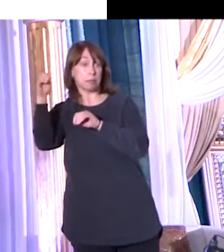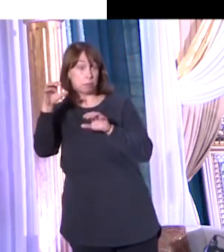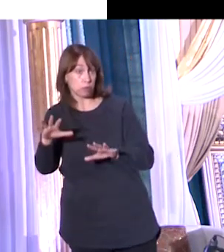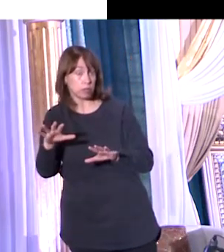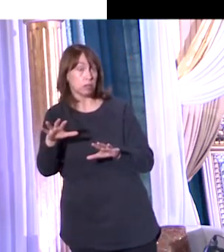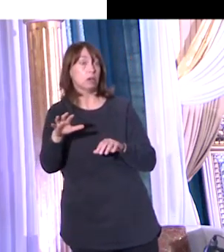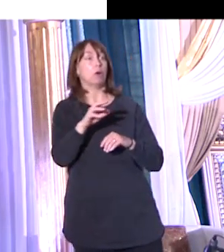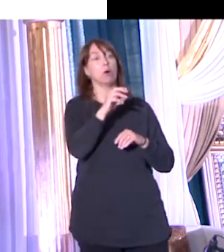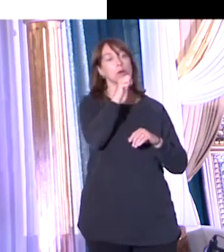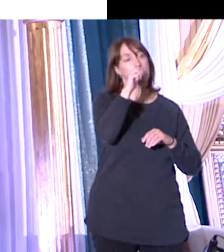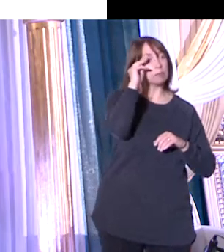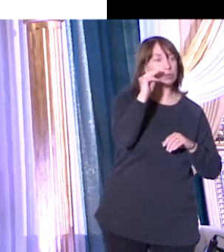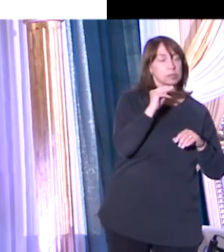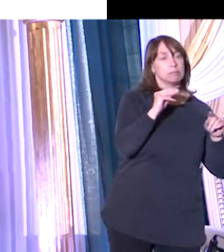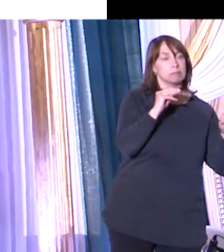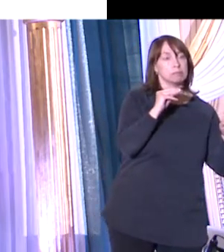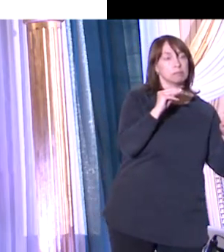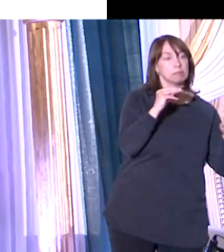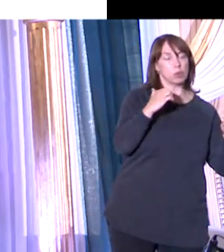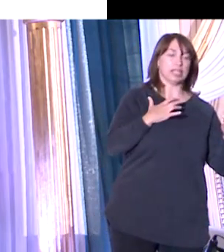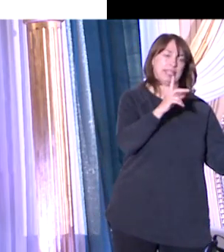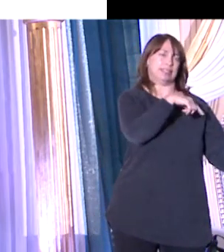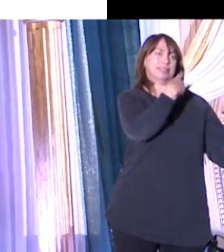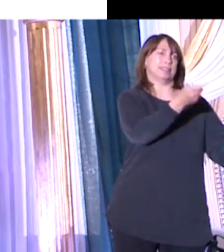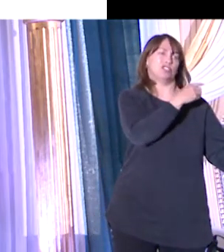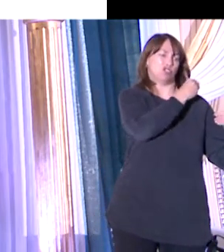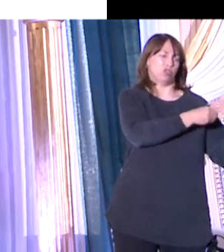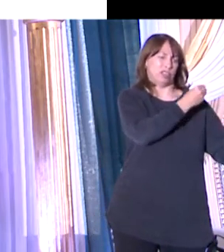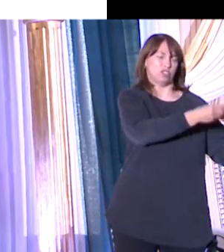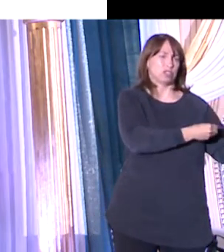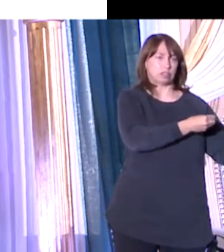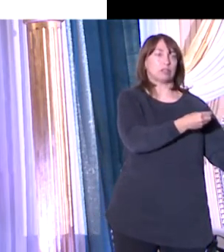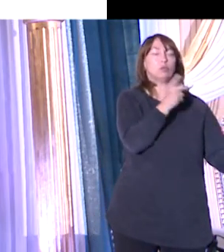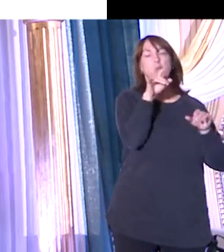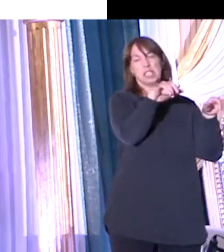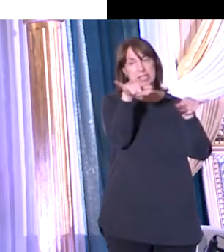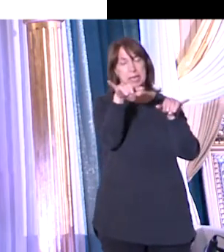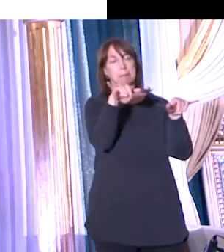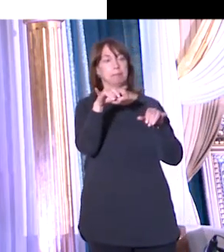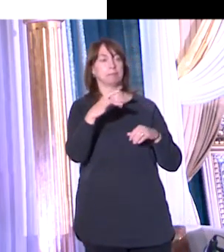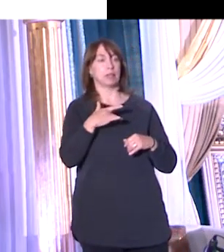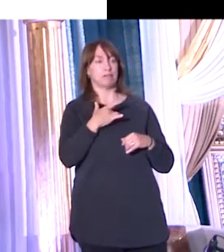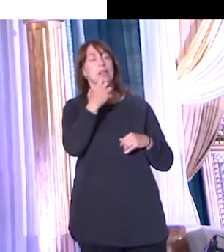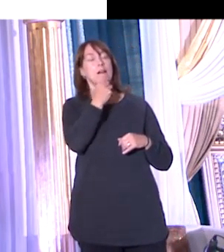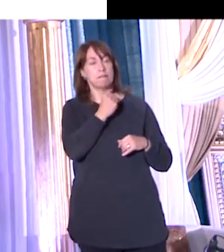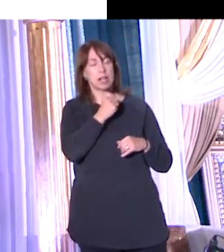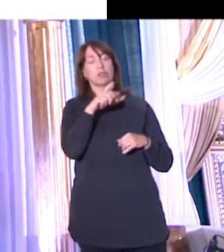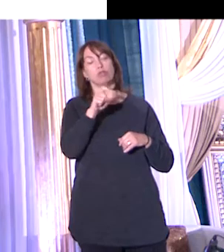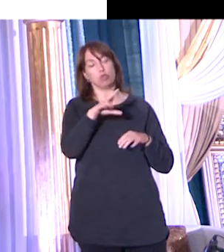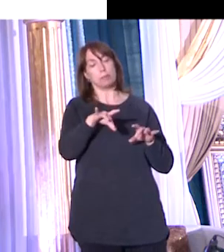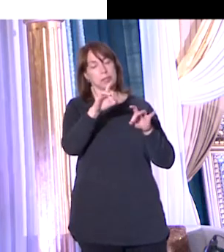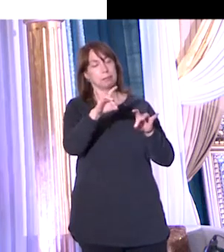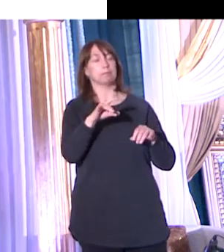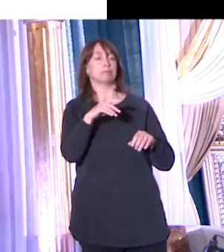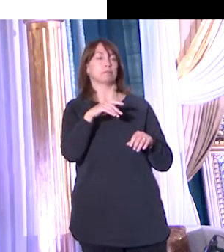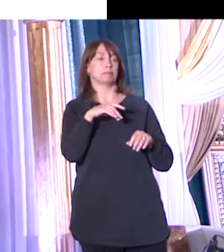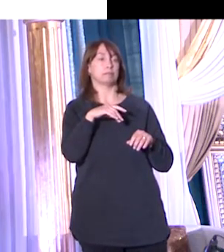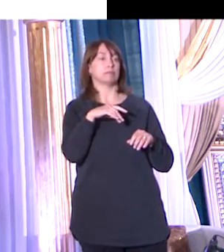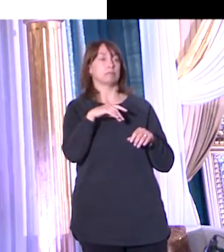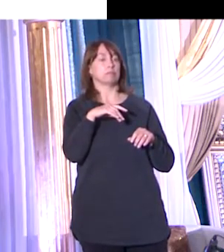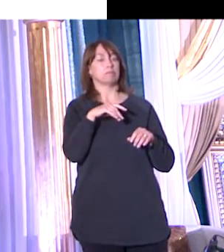and Canadians that have been here for multiple generations. There's no difference in the views of the